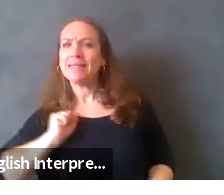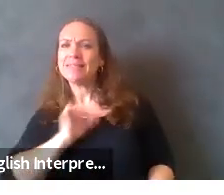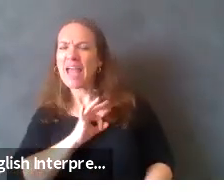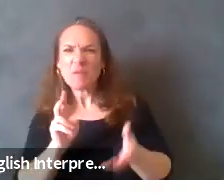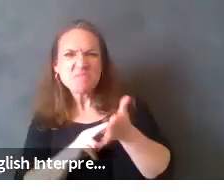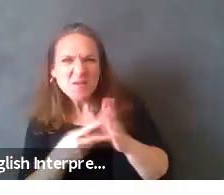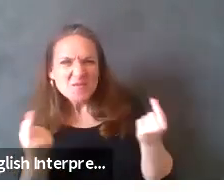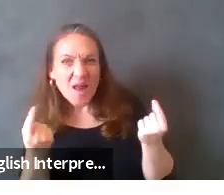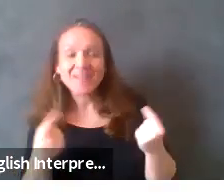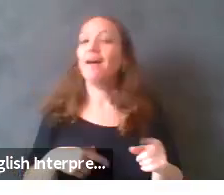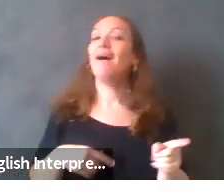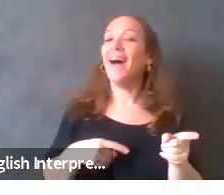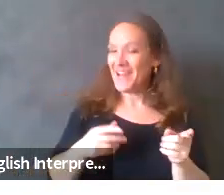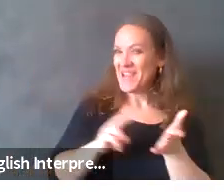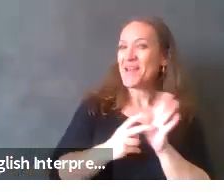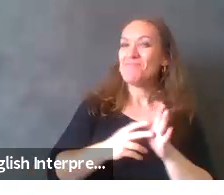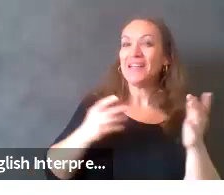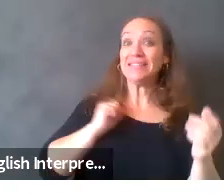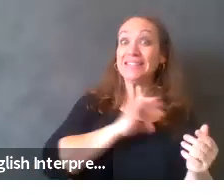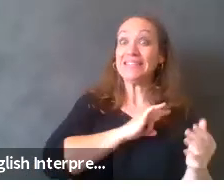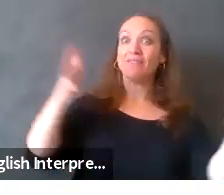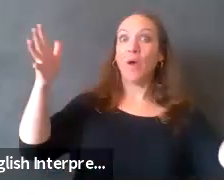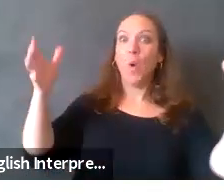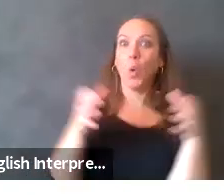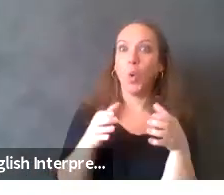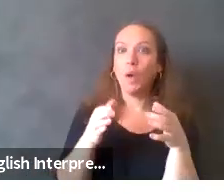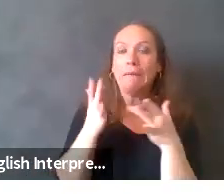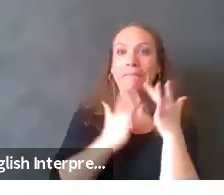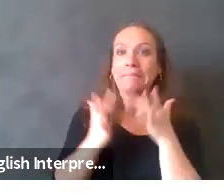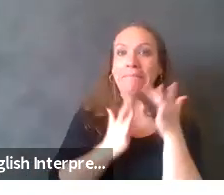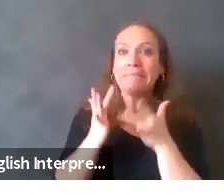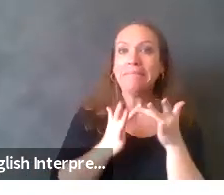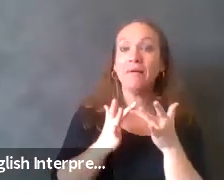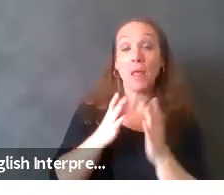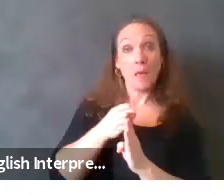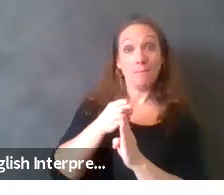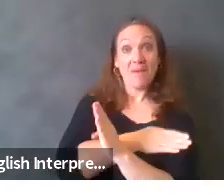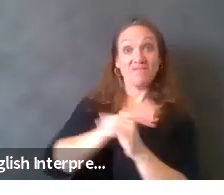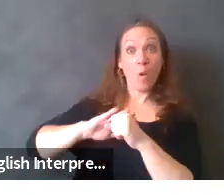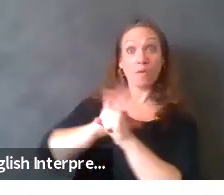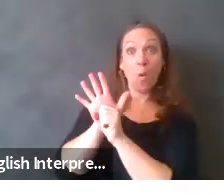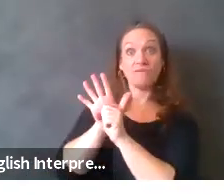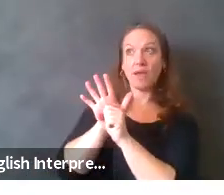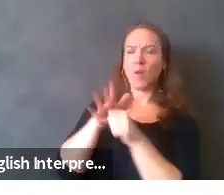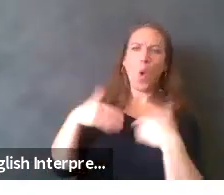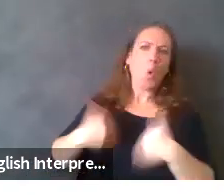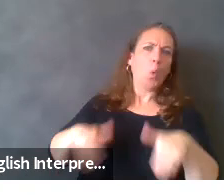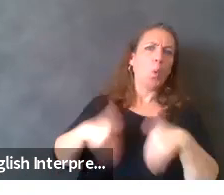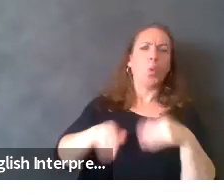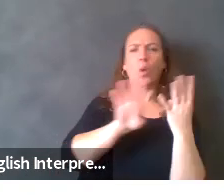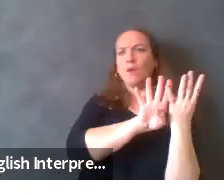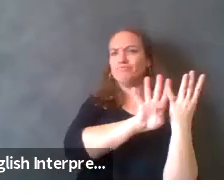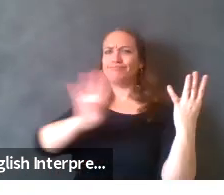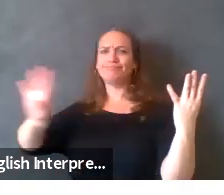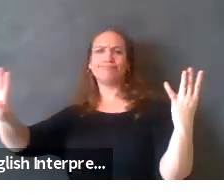It means our staffing is not as robust as in the pre-COVID environment, because many of our